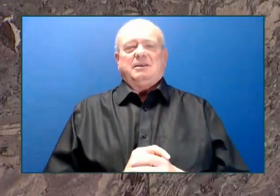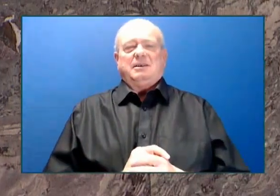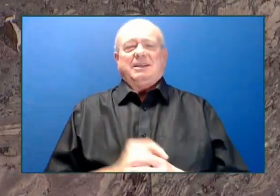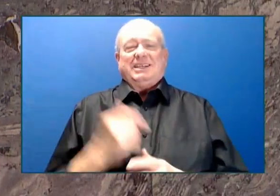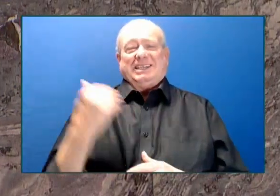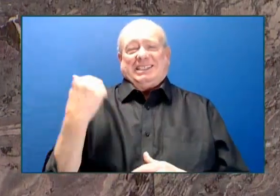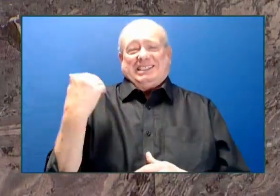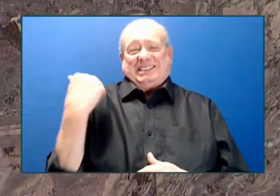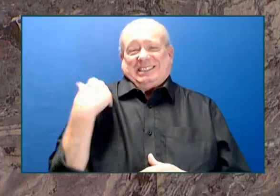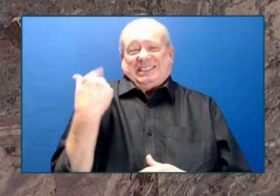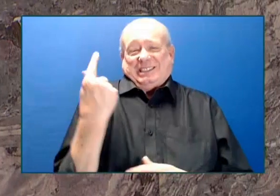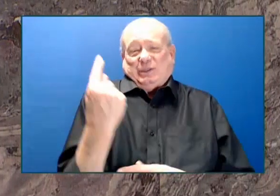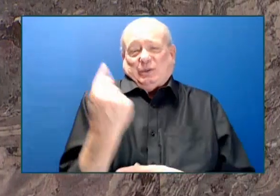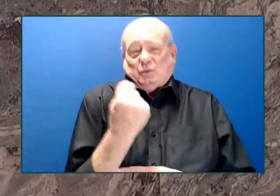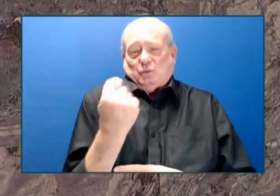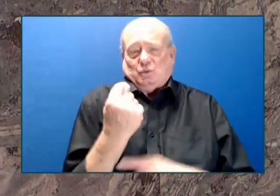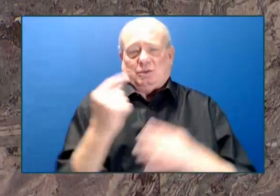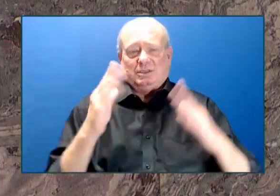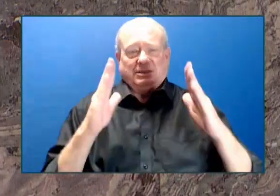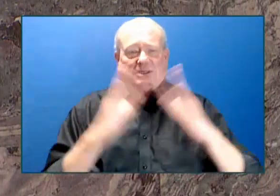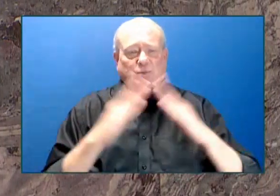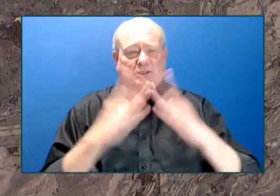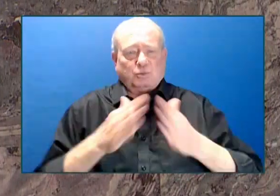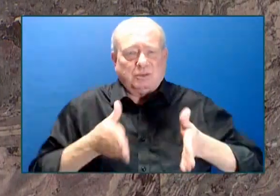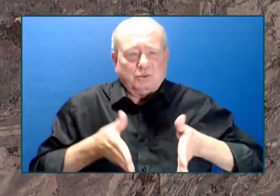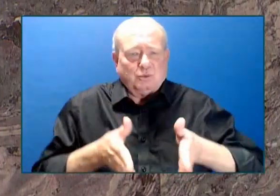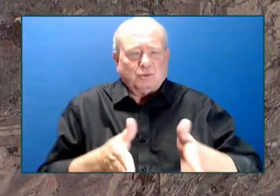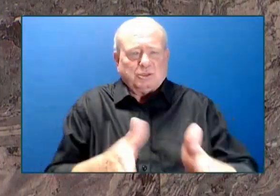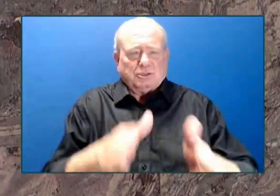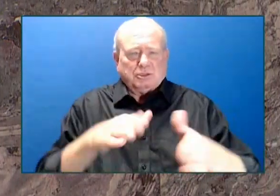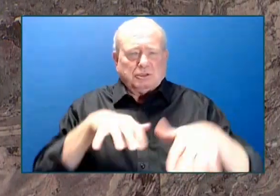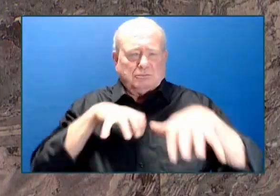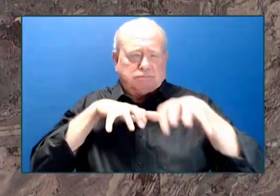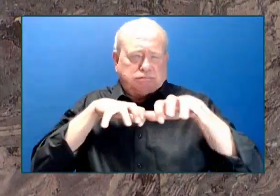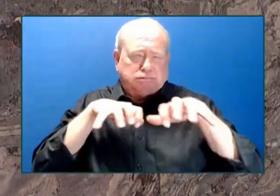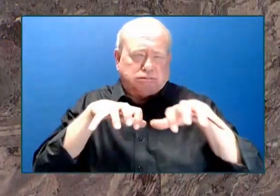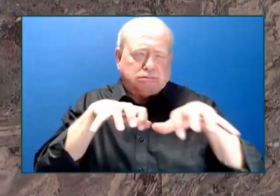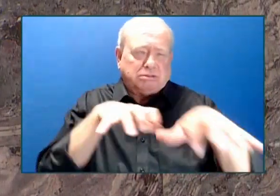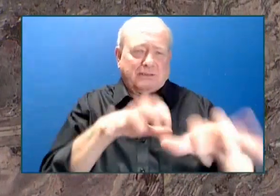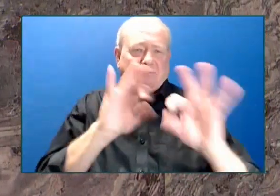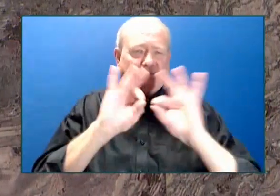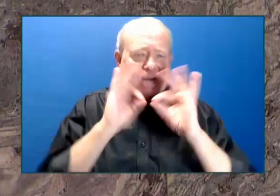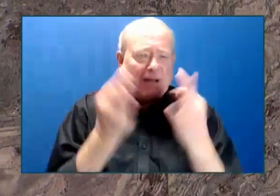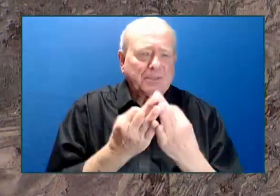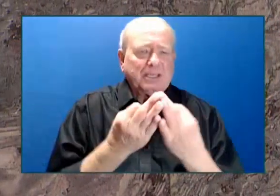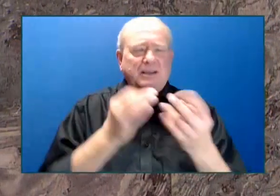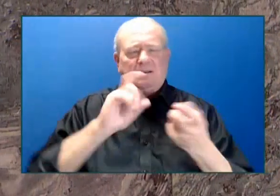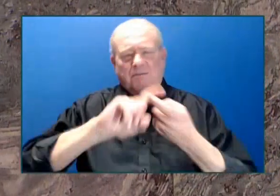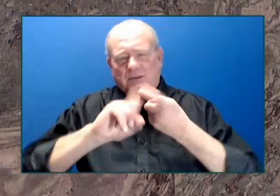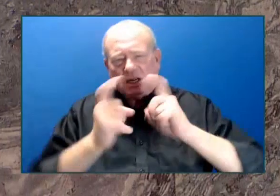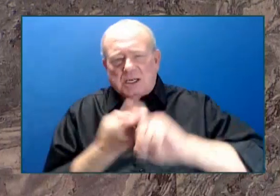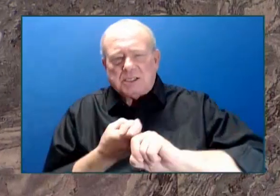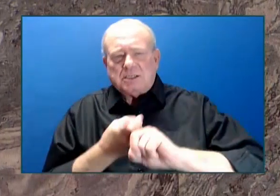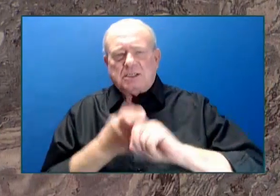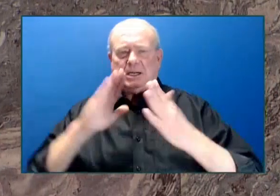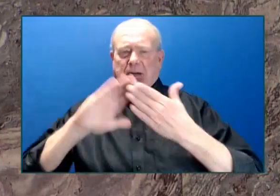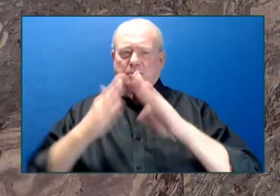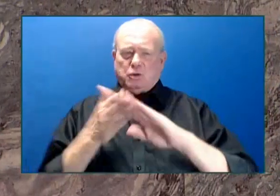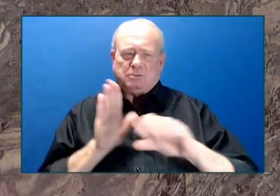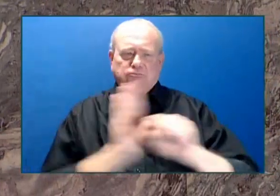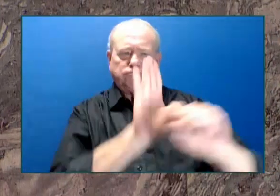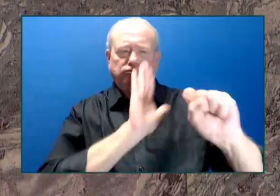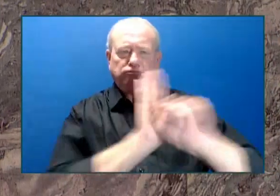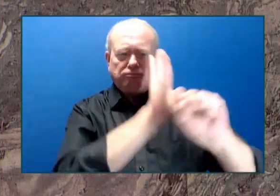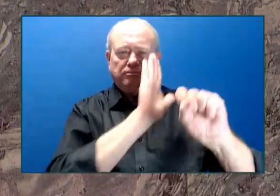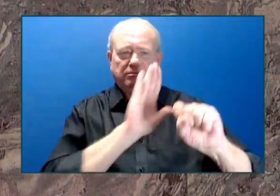family, friends, and community advocates dressed in red and holding signs commemorating their loved ones. One woman was there